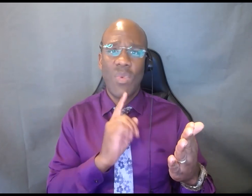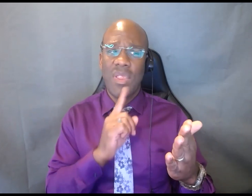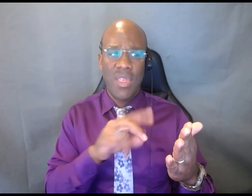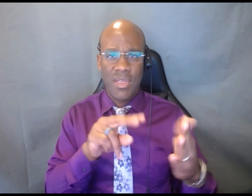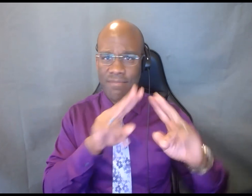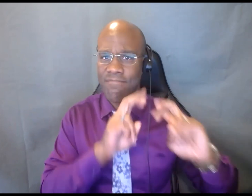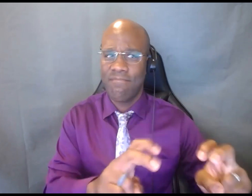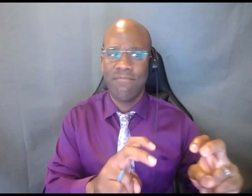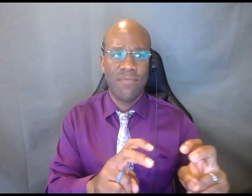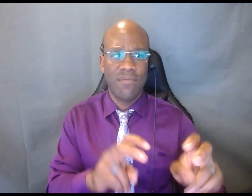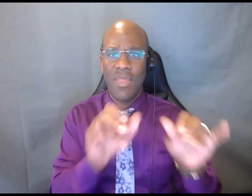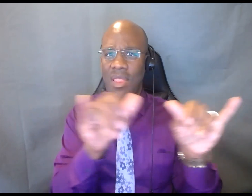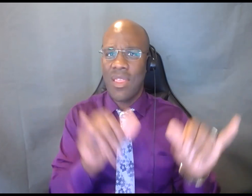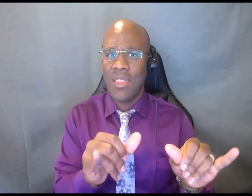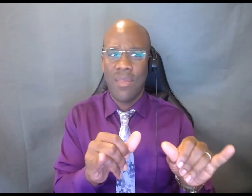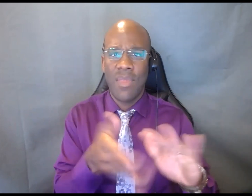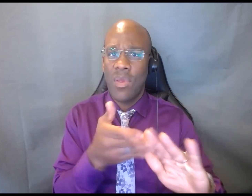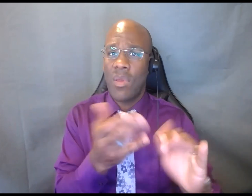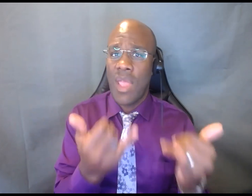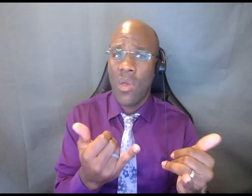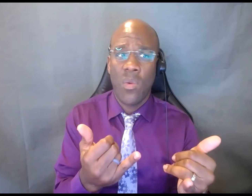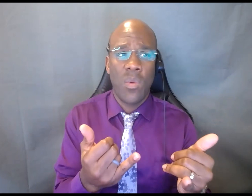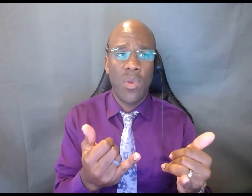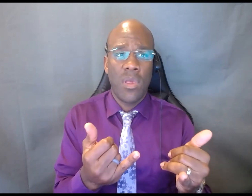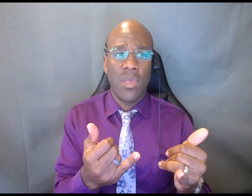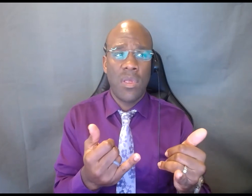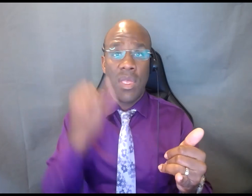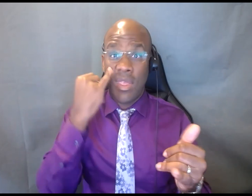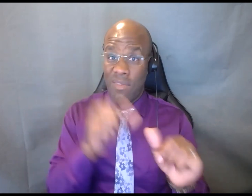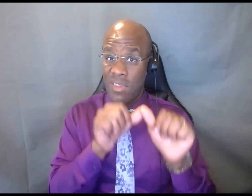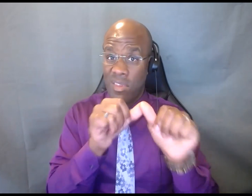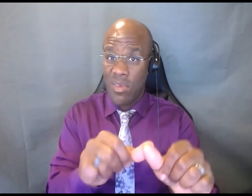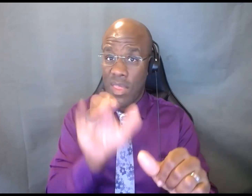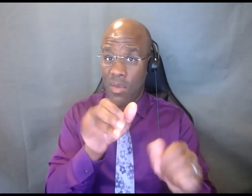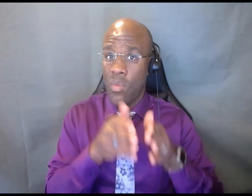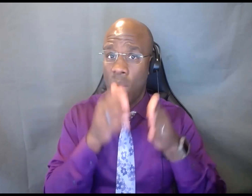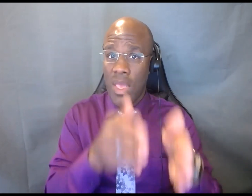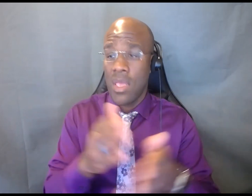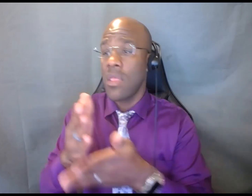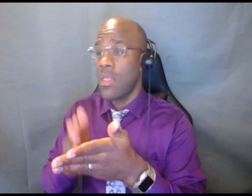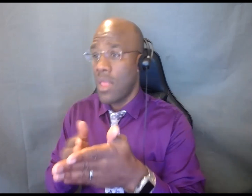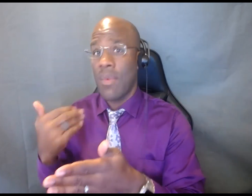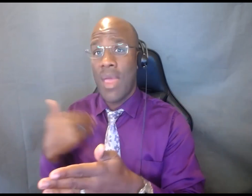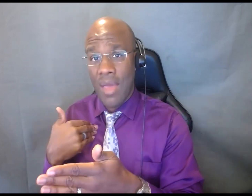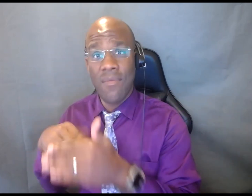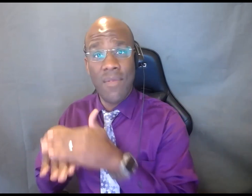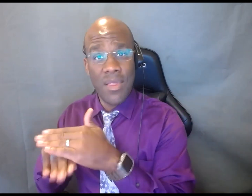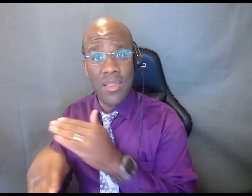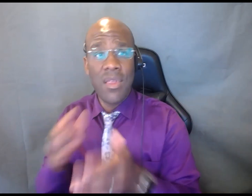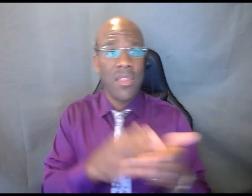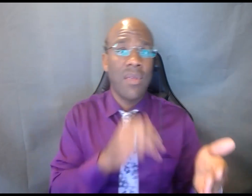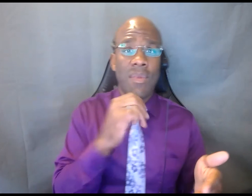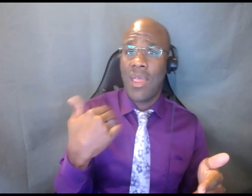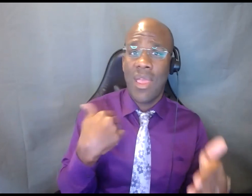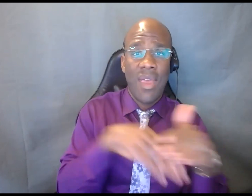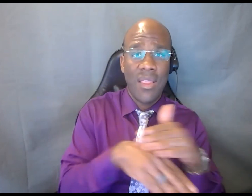really uphold that certain people will have access and certain people will not. Right. So it's that